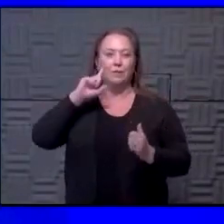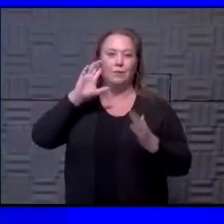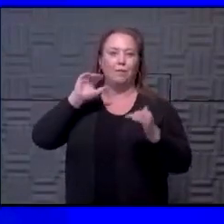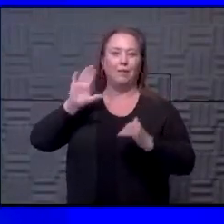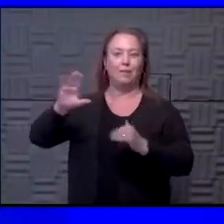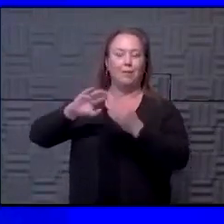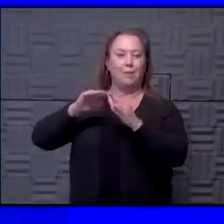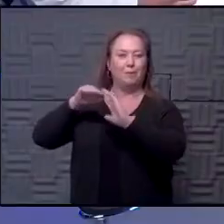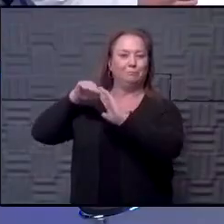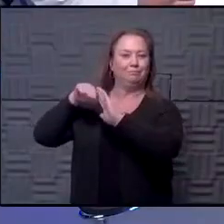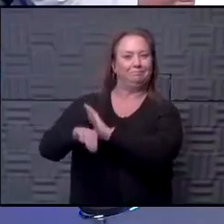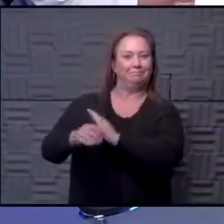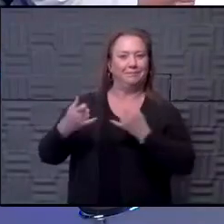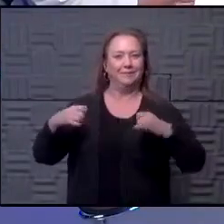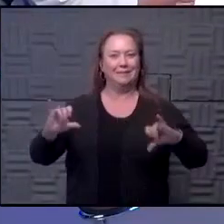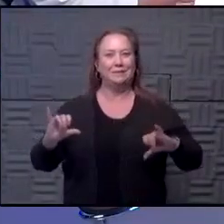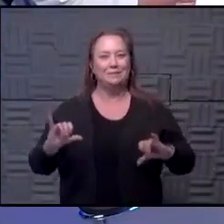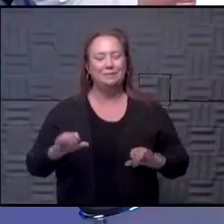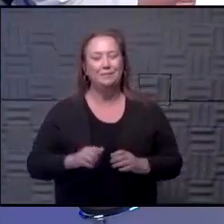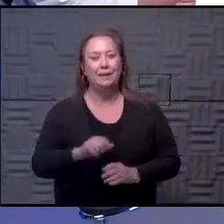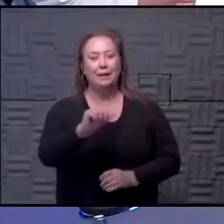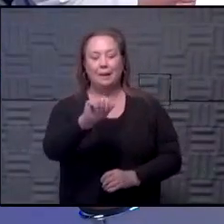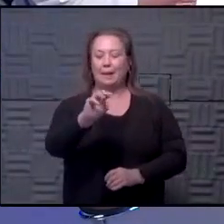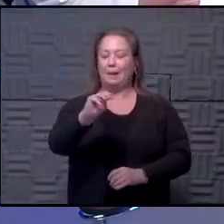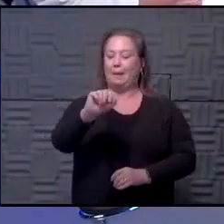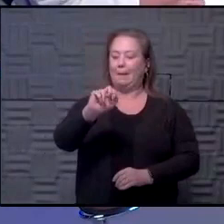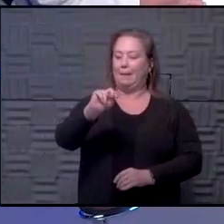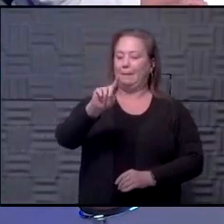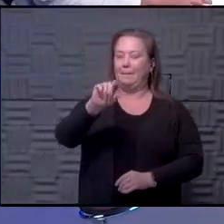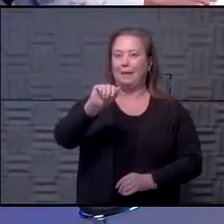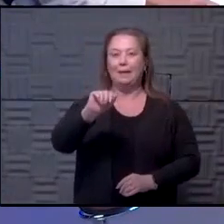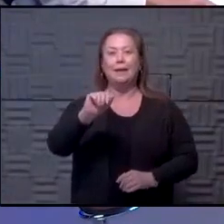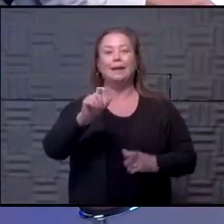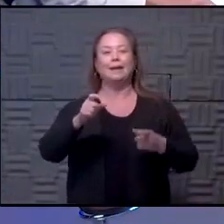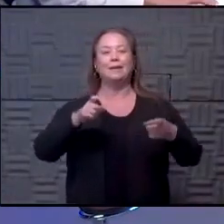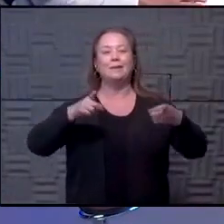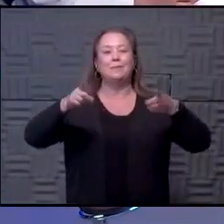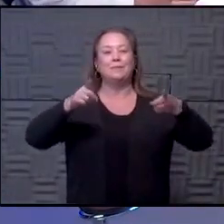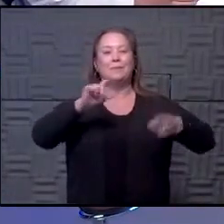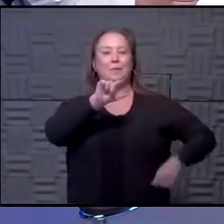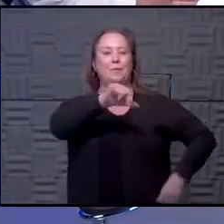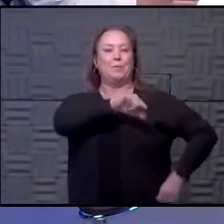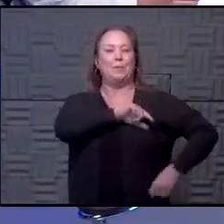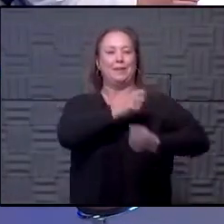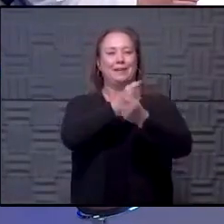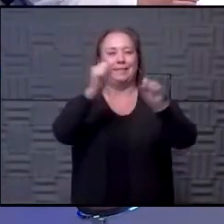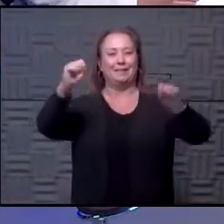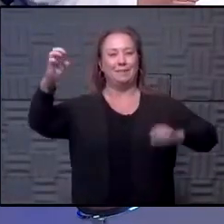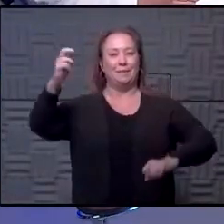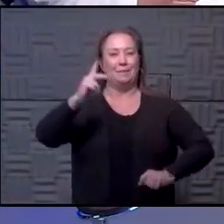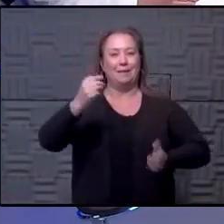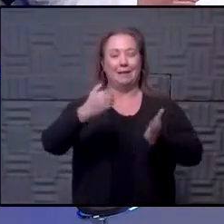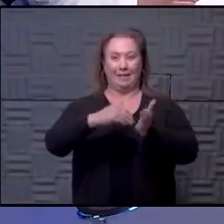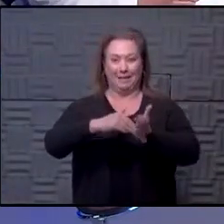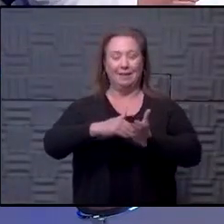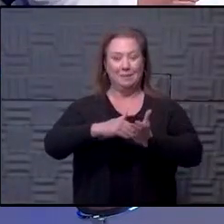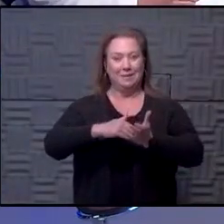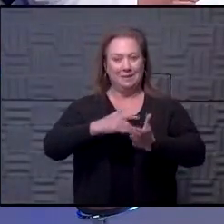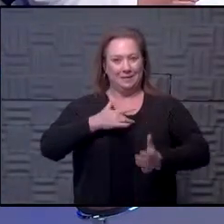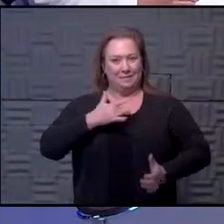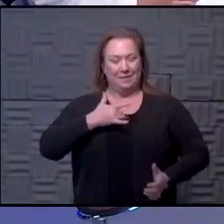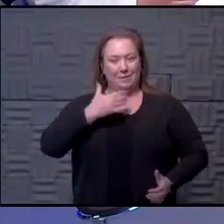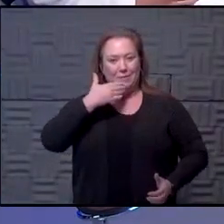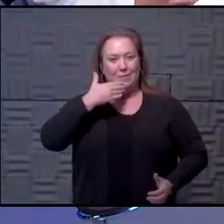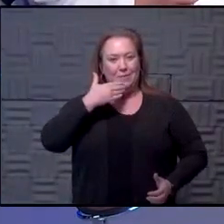continue to go down too. That is good news. And Amanda Cackler, Director of Quality and Safety, back in the house with us today. Yeah. This does make us feel a little